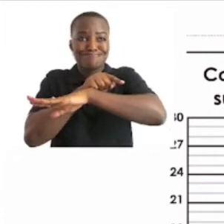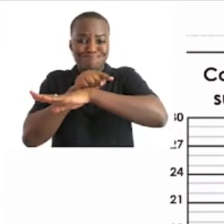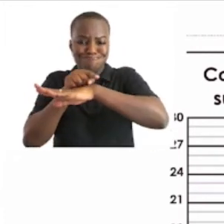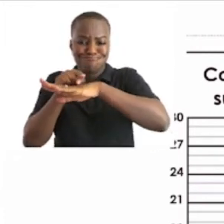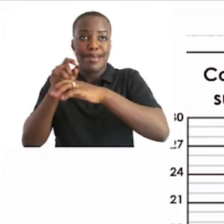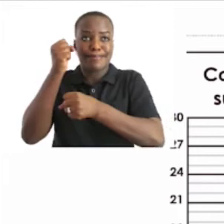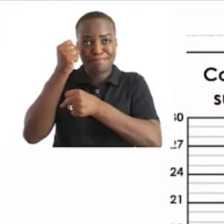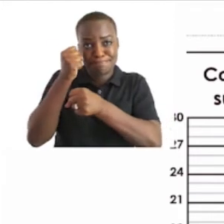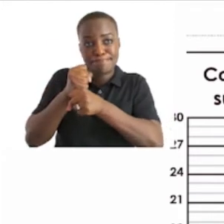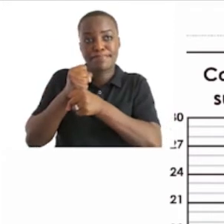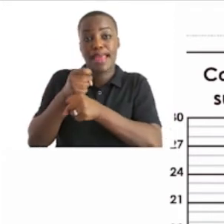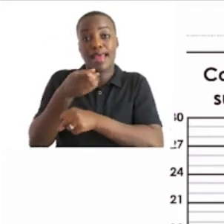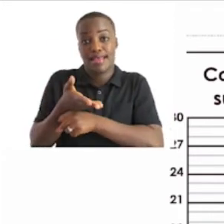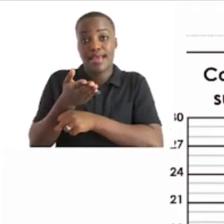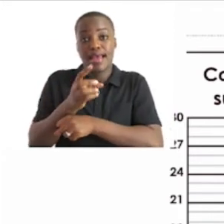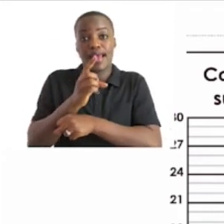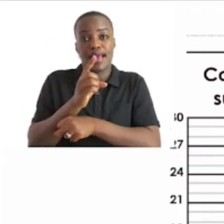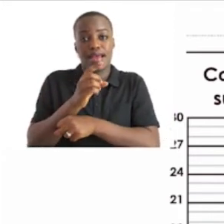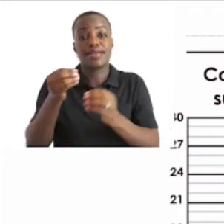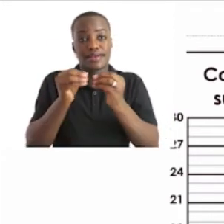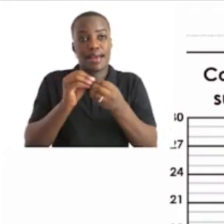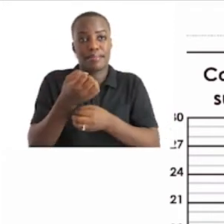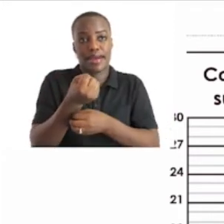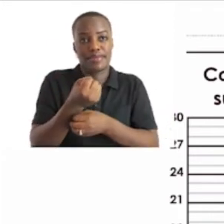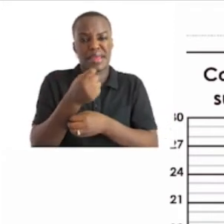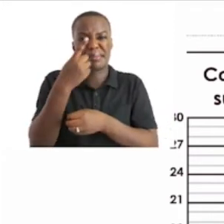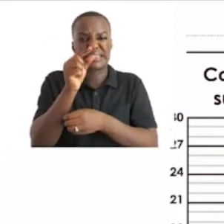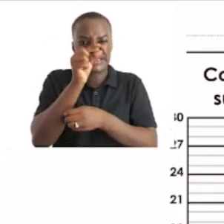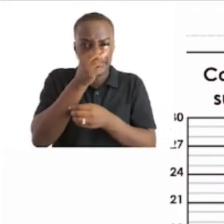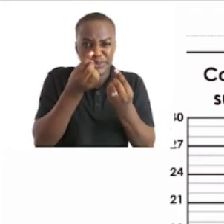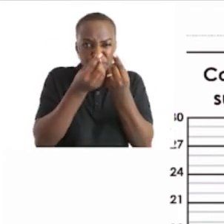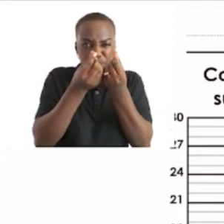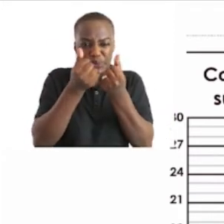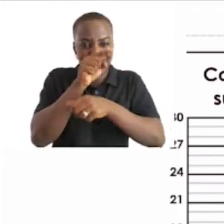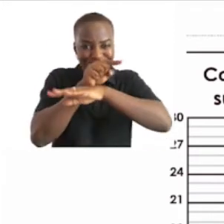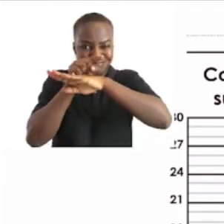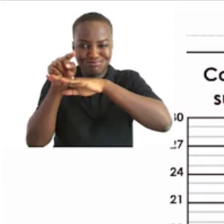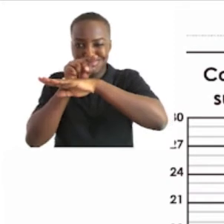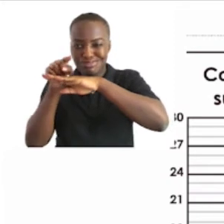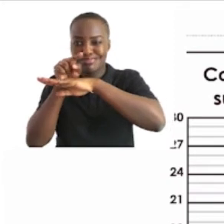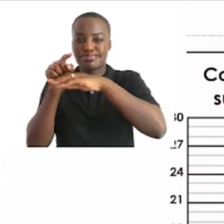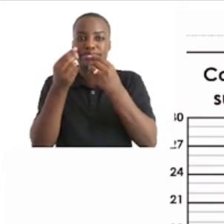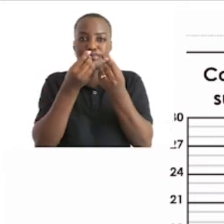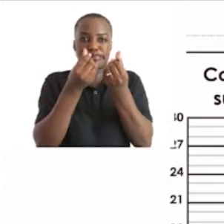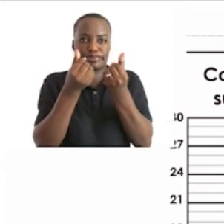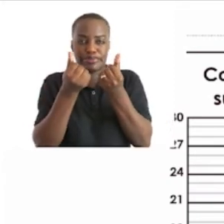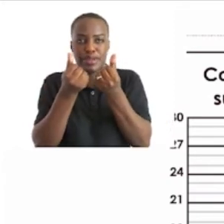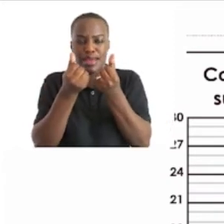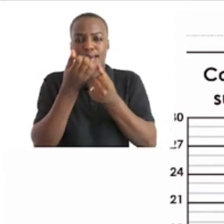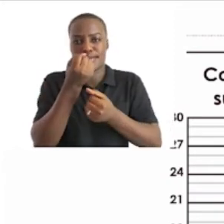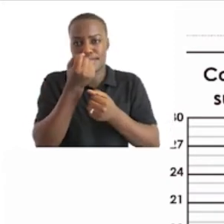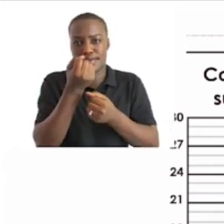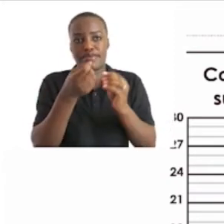that is where the numbers are sitting. But they are faded numbers in between these numbers,